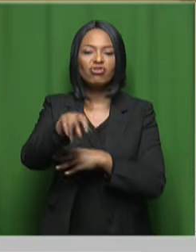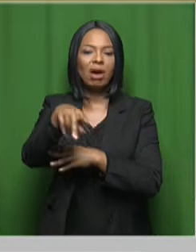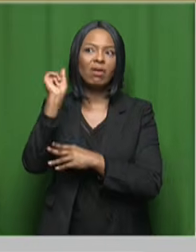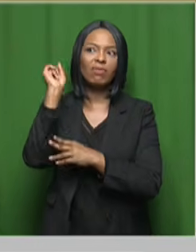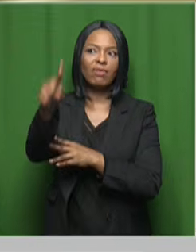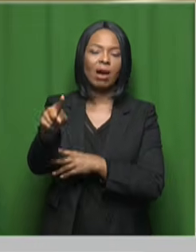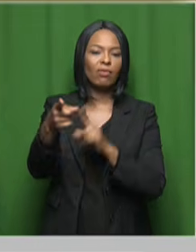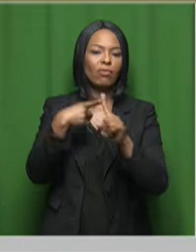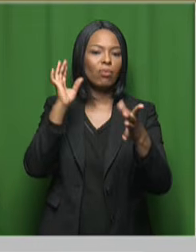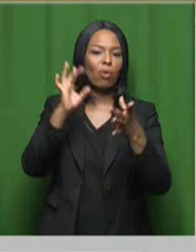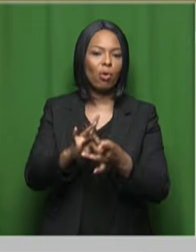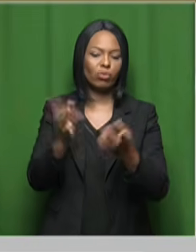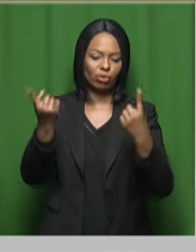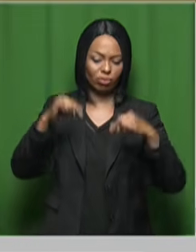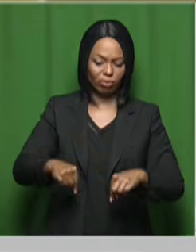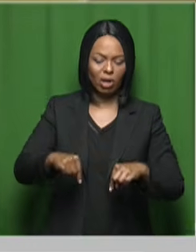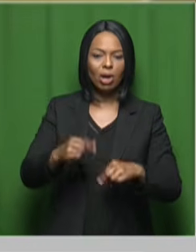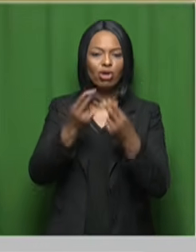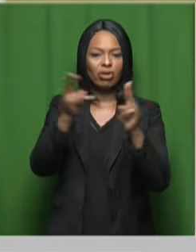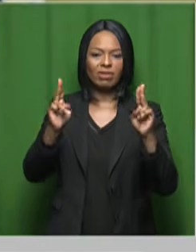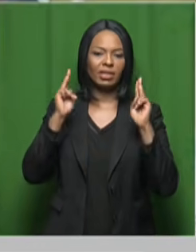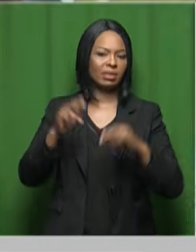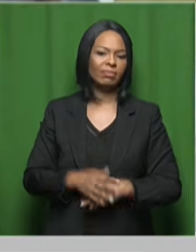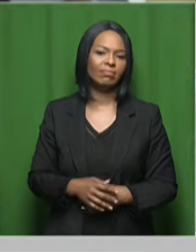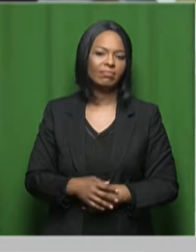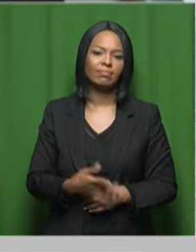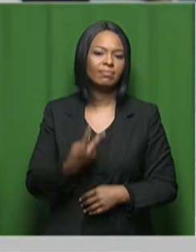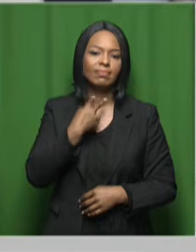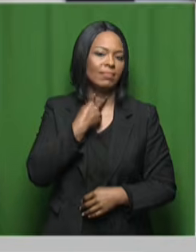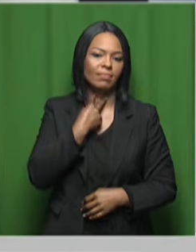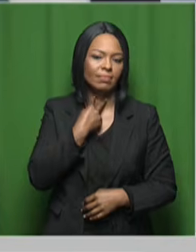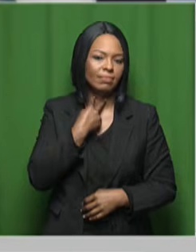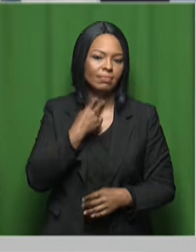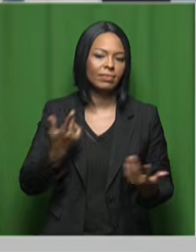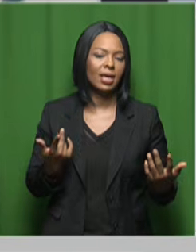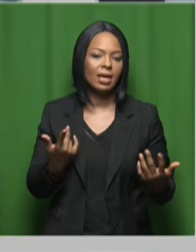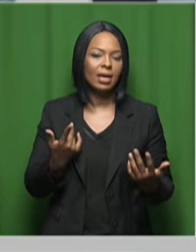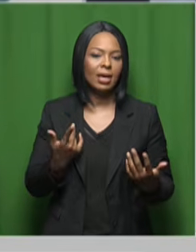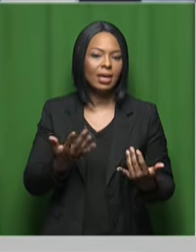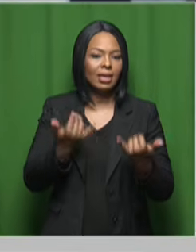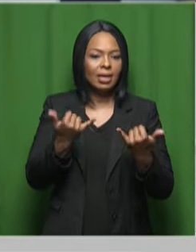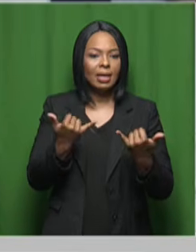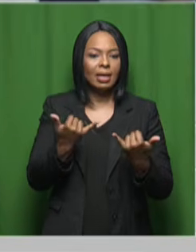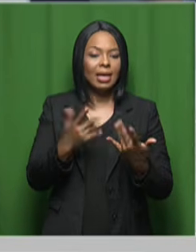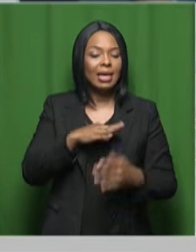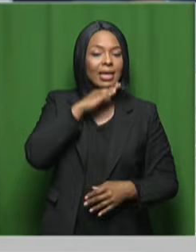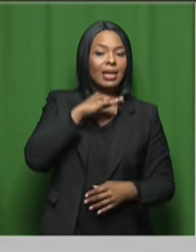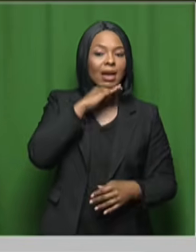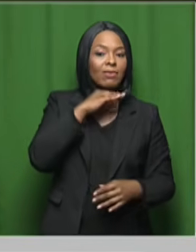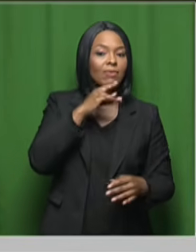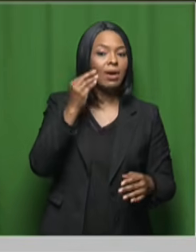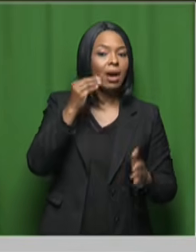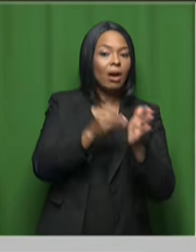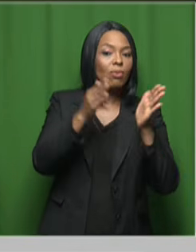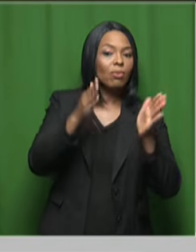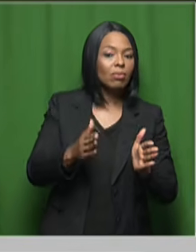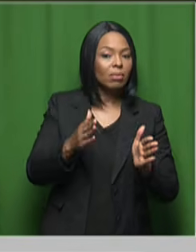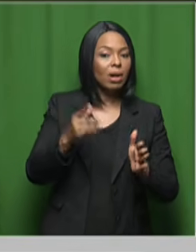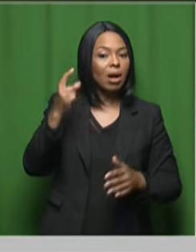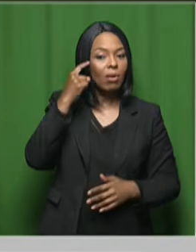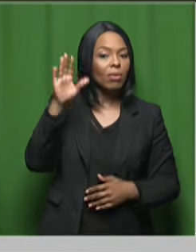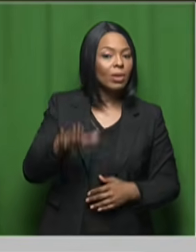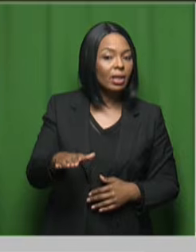every day to get to universities. And whether or not there's enough on-campus sites to actually house these students, that's the big